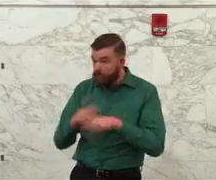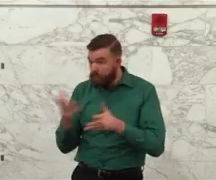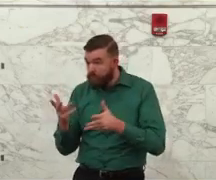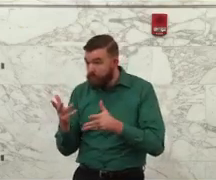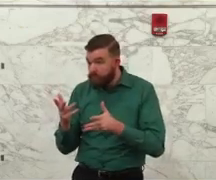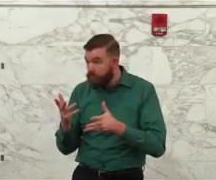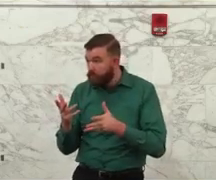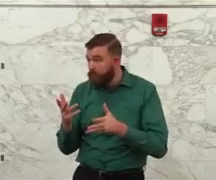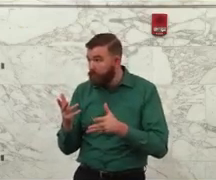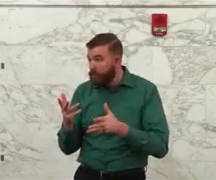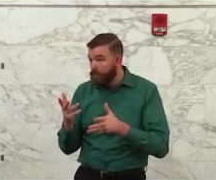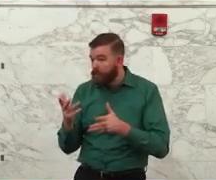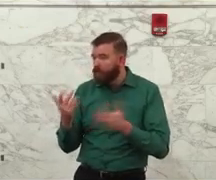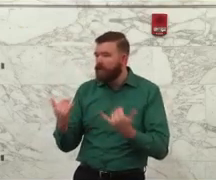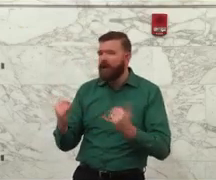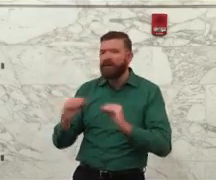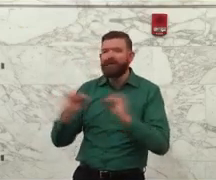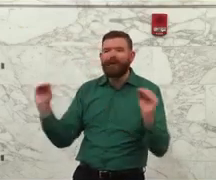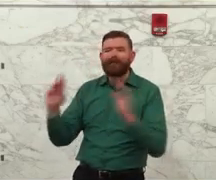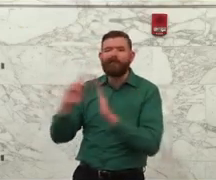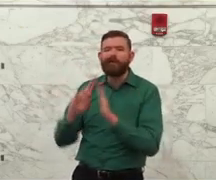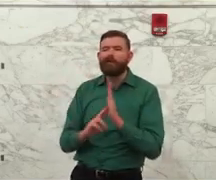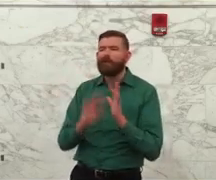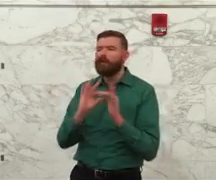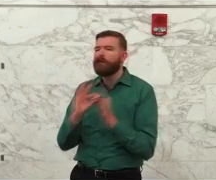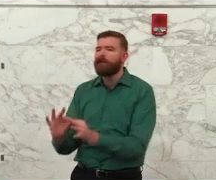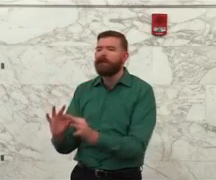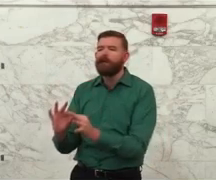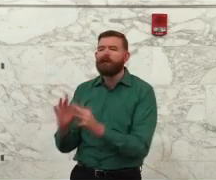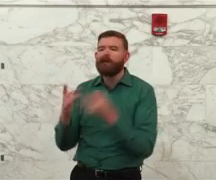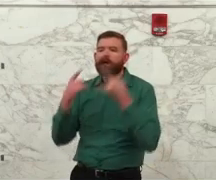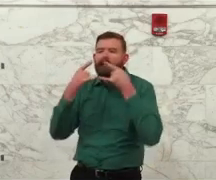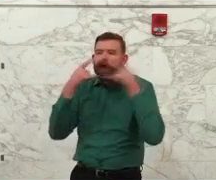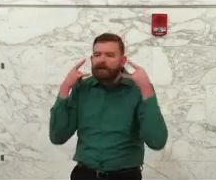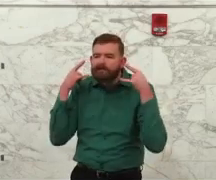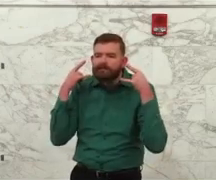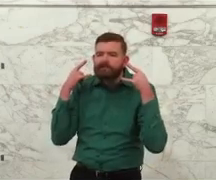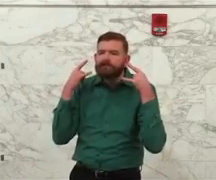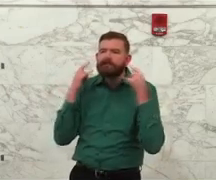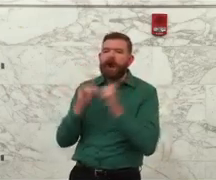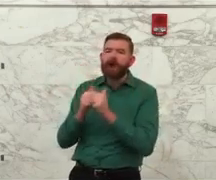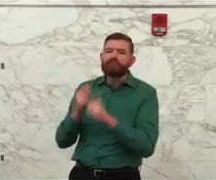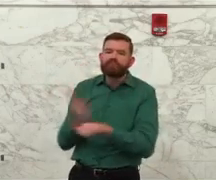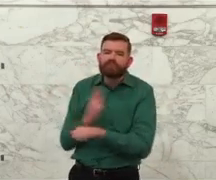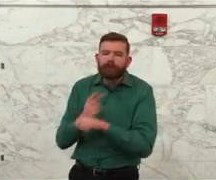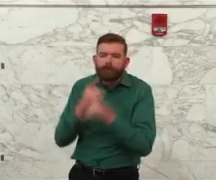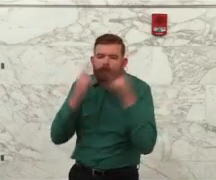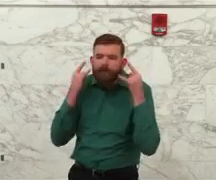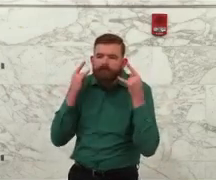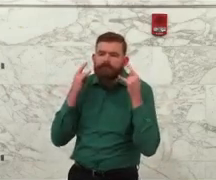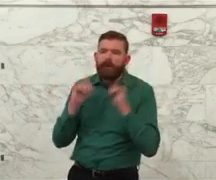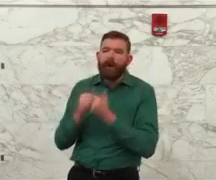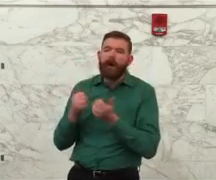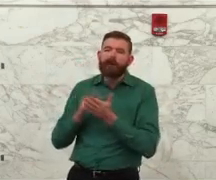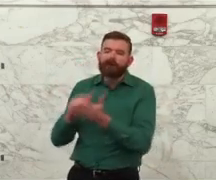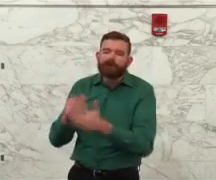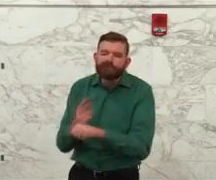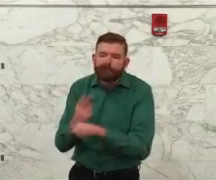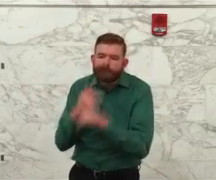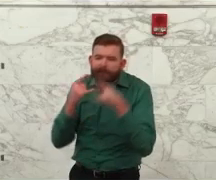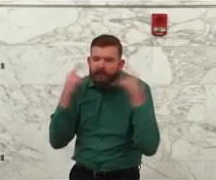canceled. I asked you this yesterday, Governor, but people are still expecting that to be done. So that's my health questions that I had. Keep going.